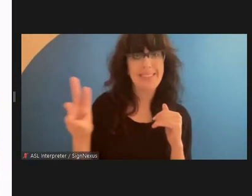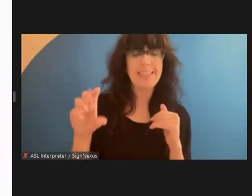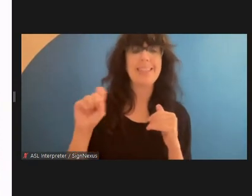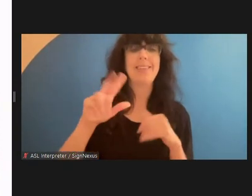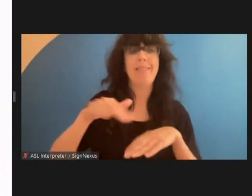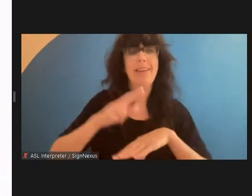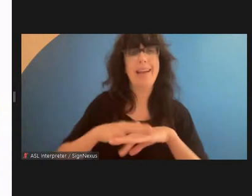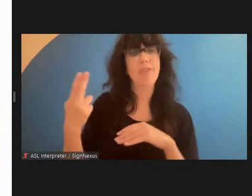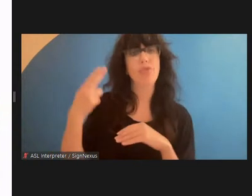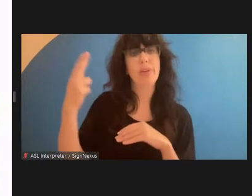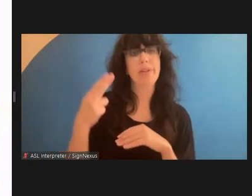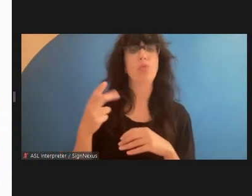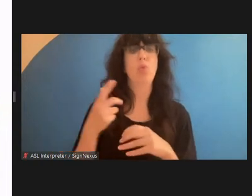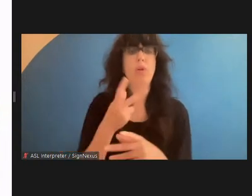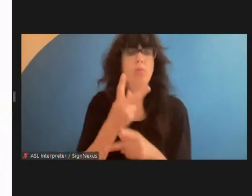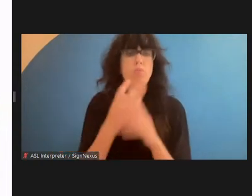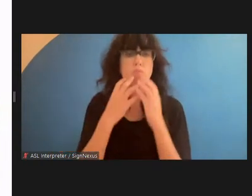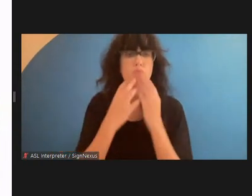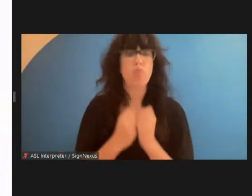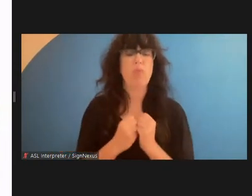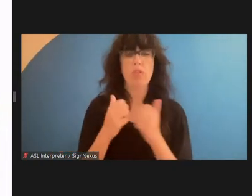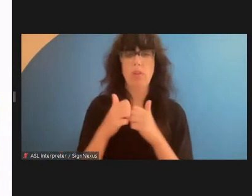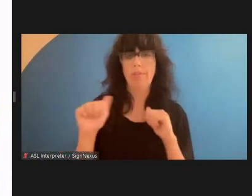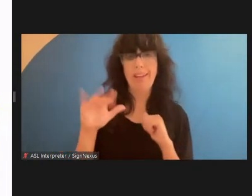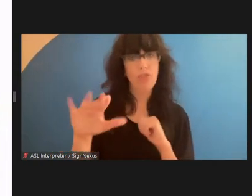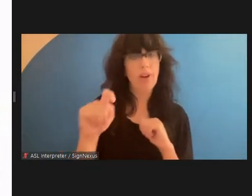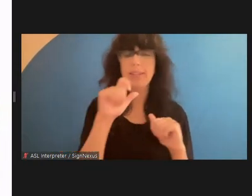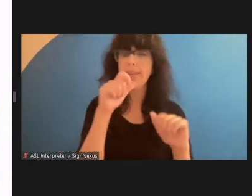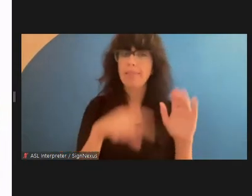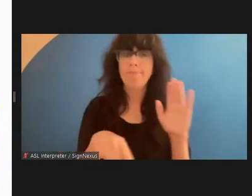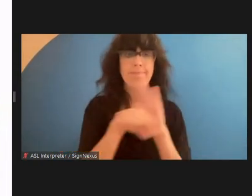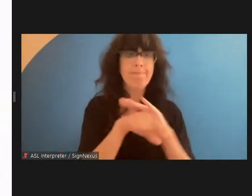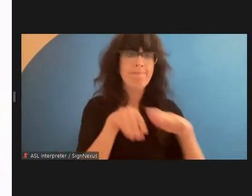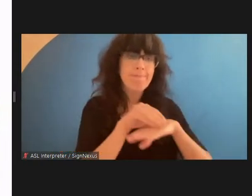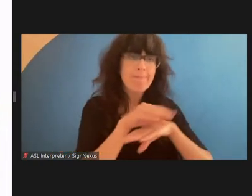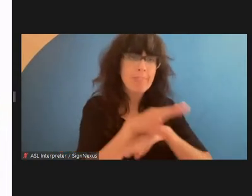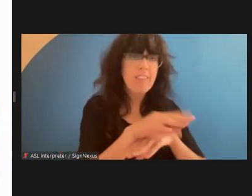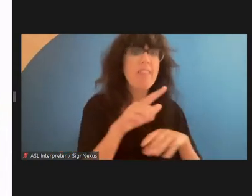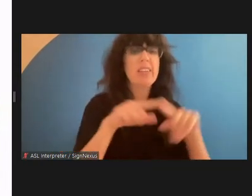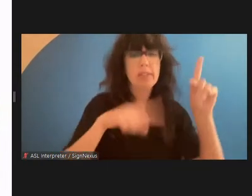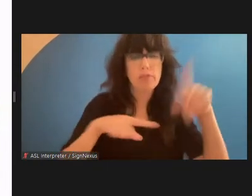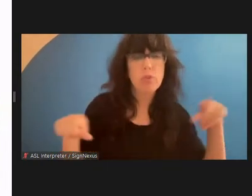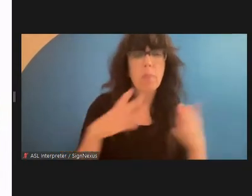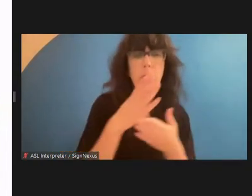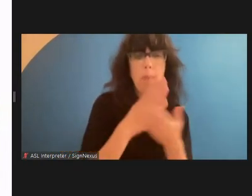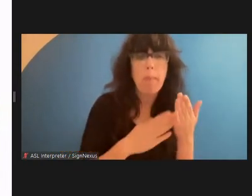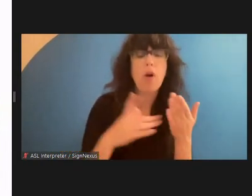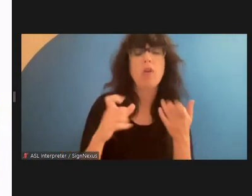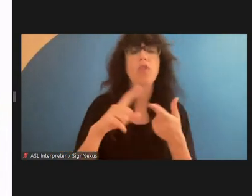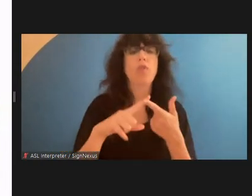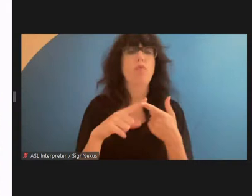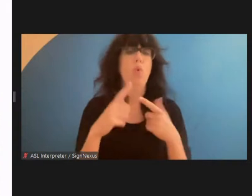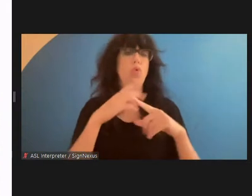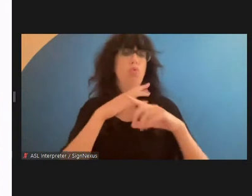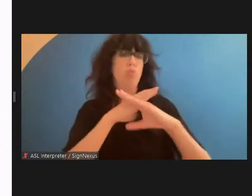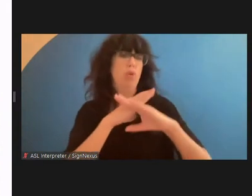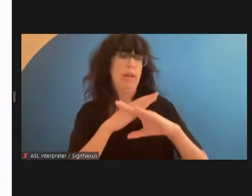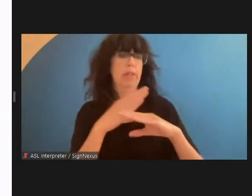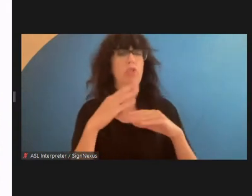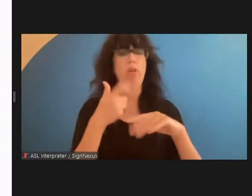preservation act and it does not adversely affect the activities features or attributes that qualify the resource for protection under section